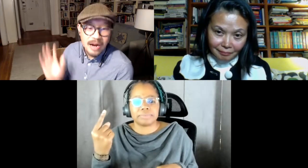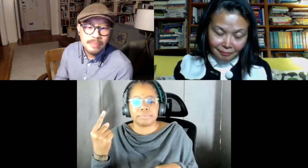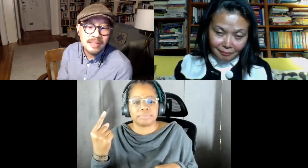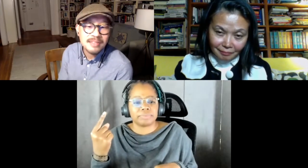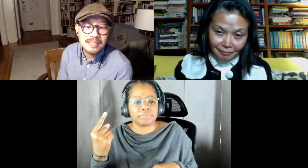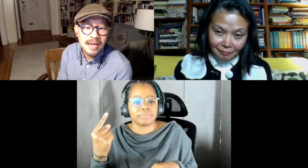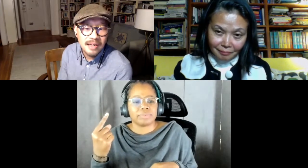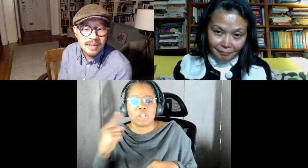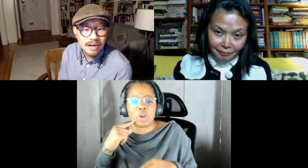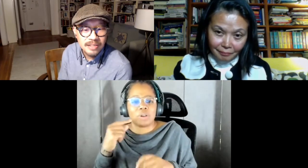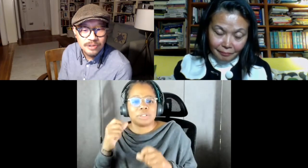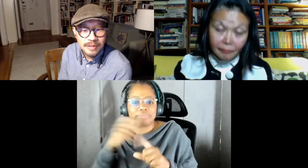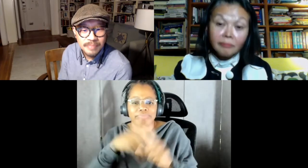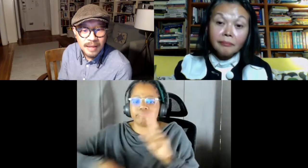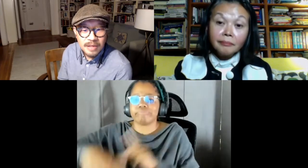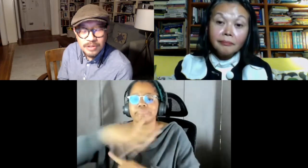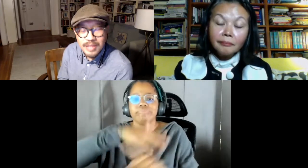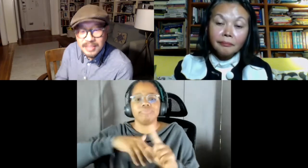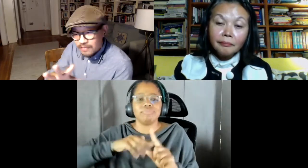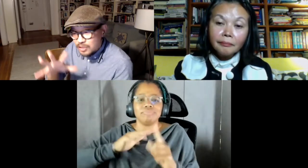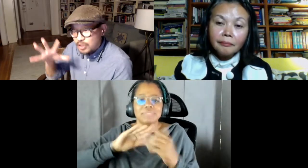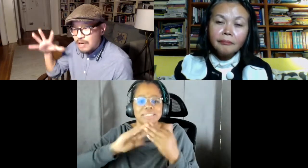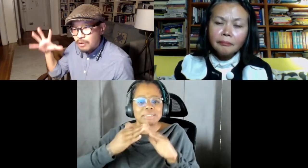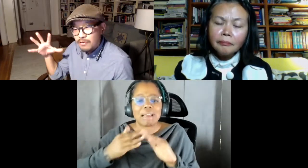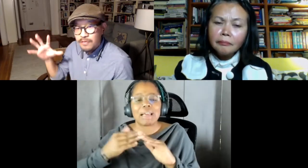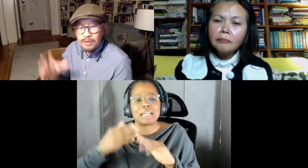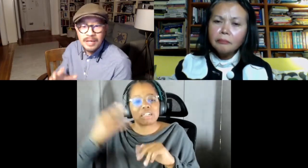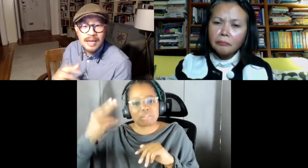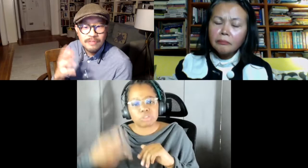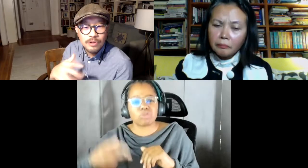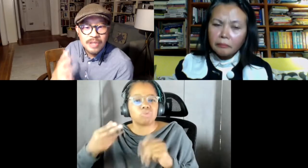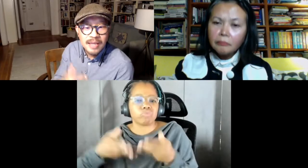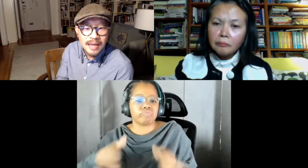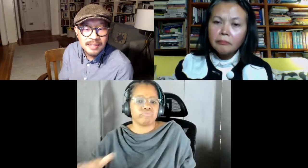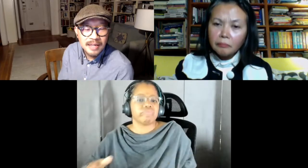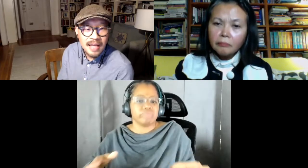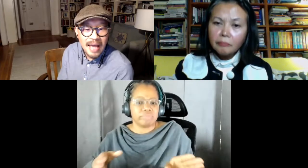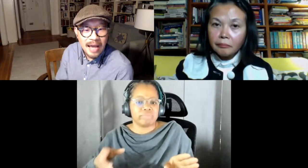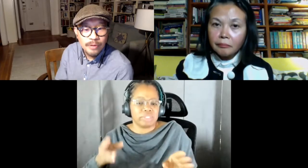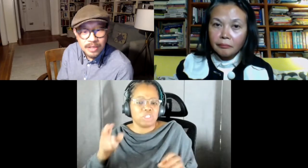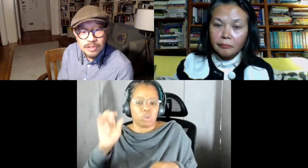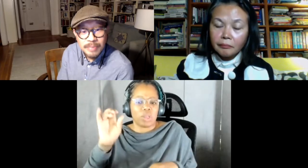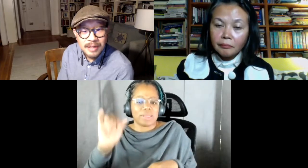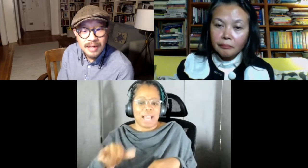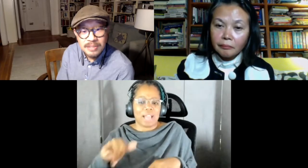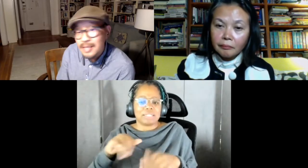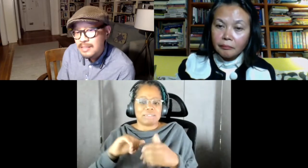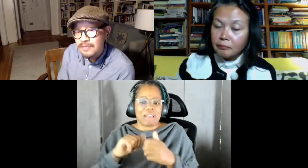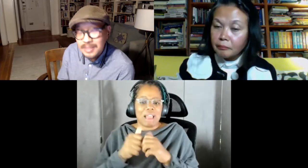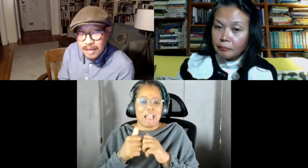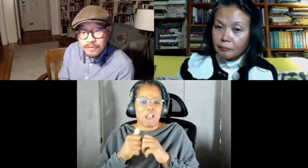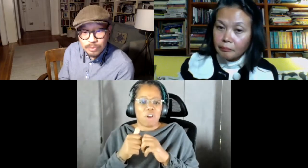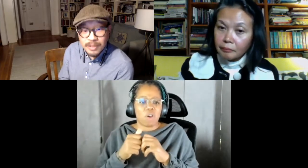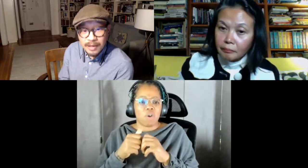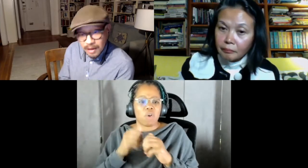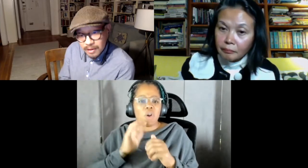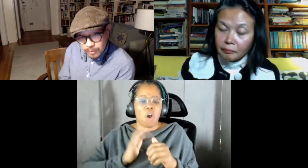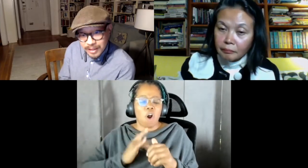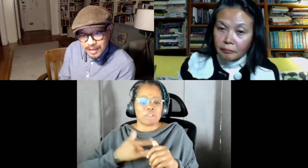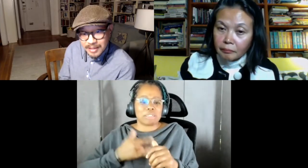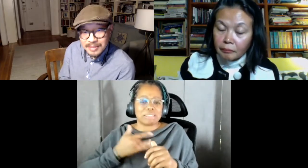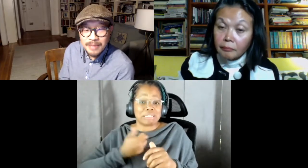the environment, the society, and our history. So that's kind of a general overview and kind of looking at how interdependent our sense of selves